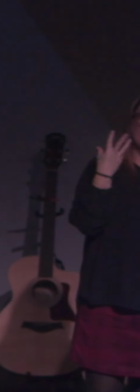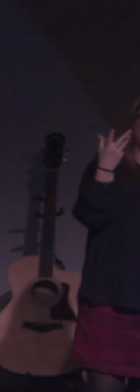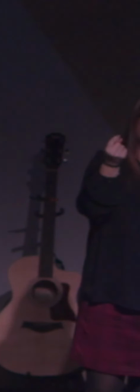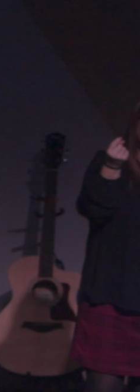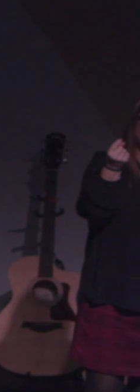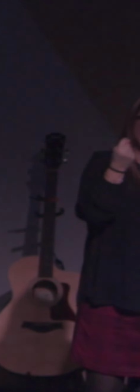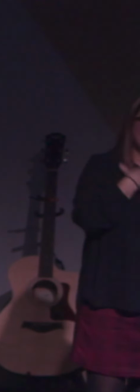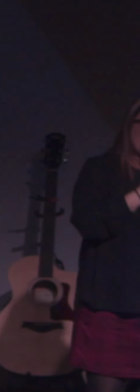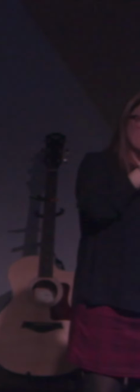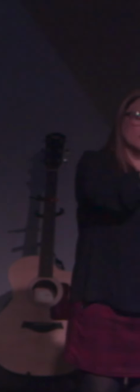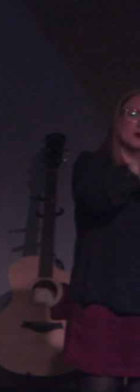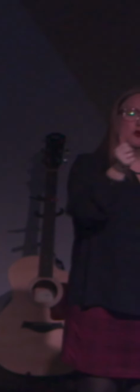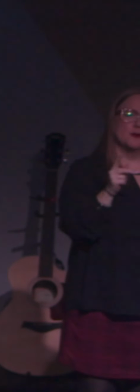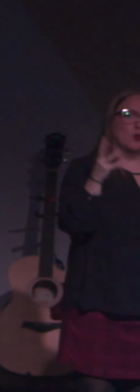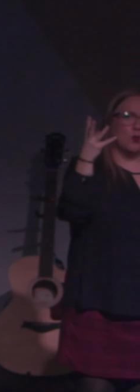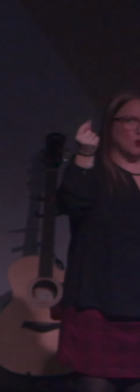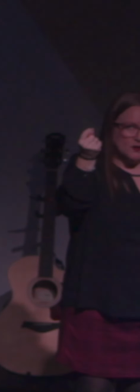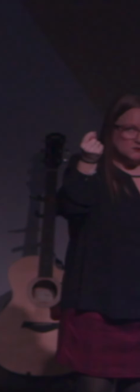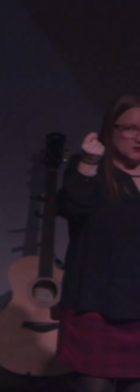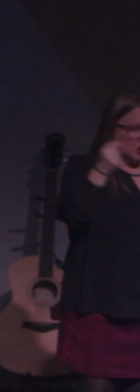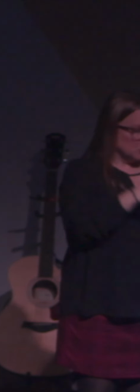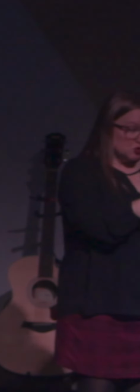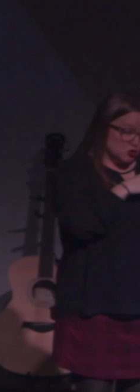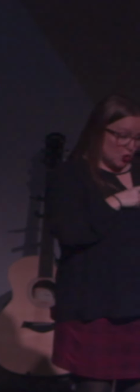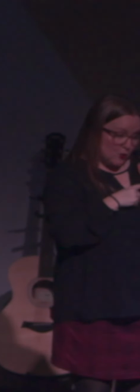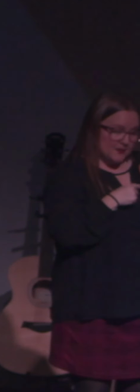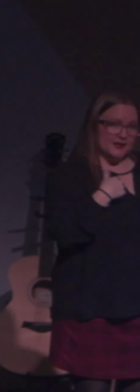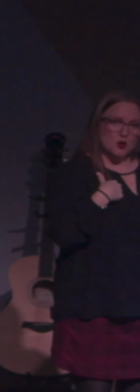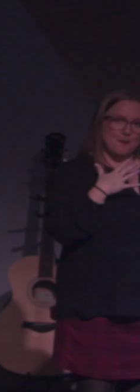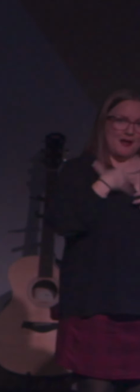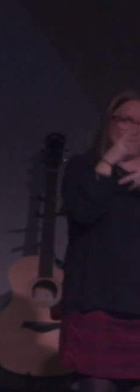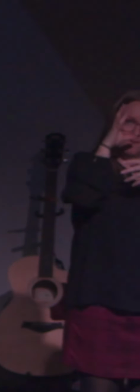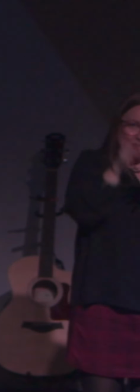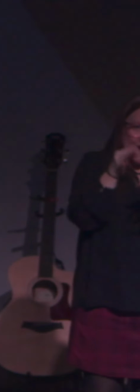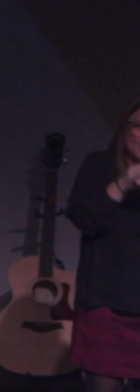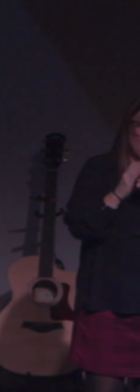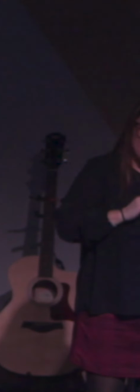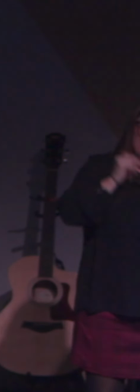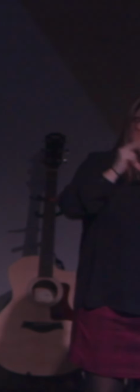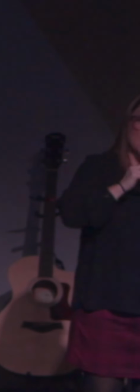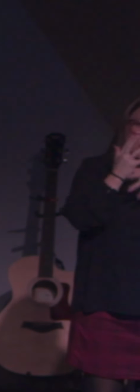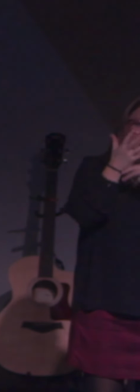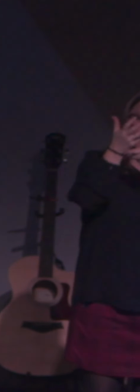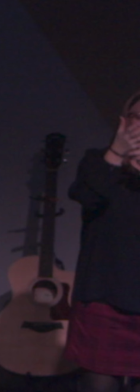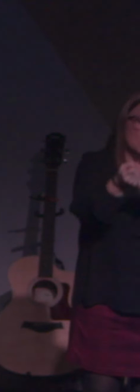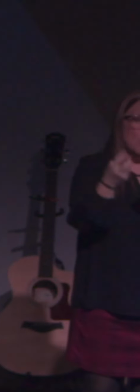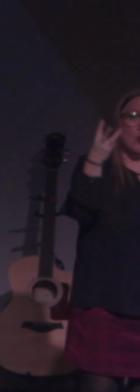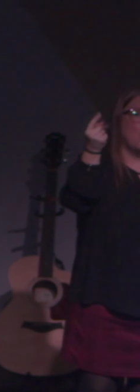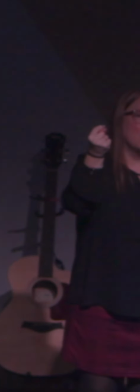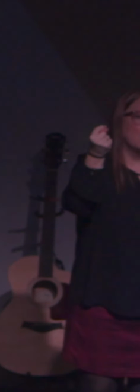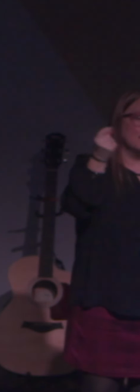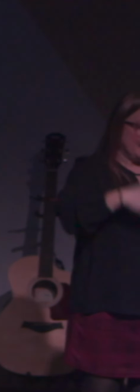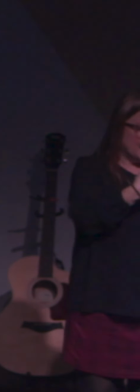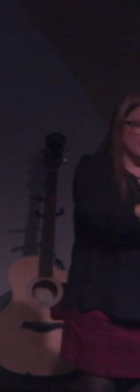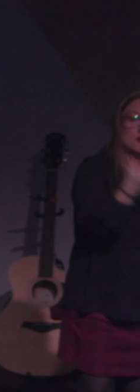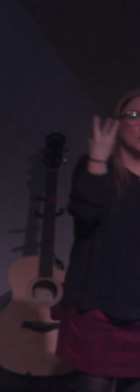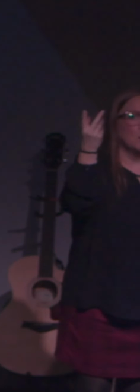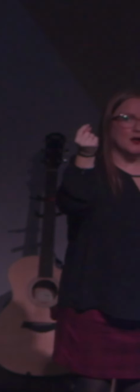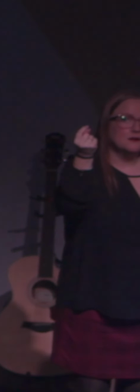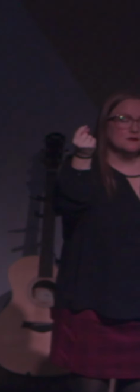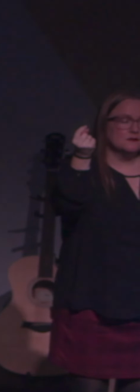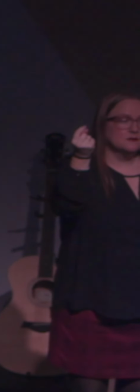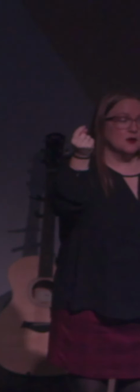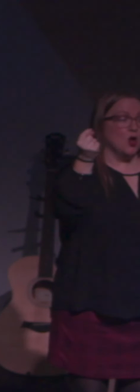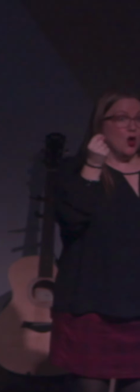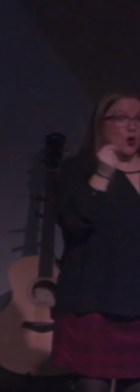help others? What do you want to show me so that I can build my faith again? What step do you want me to take? We're on